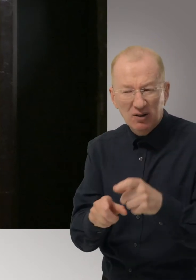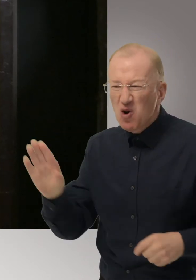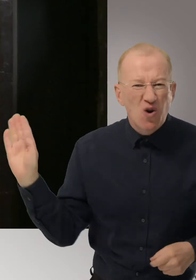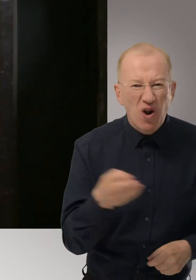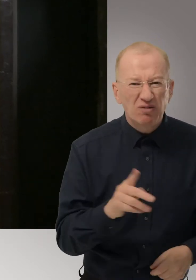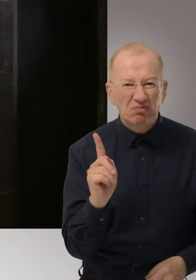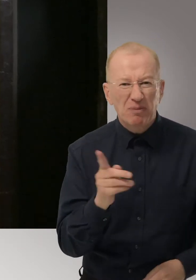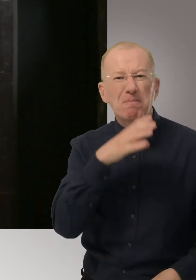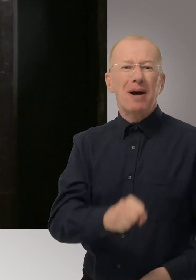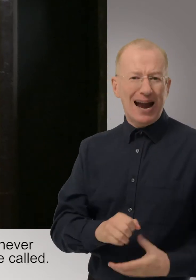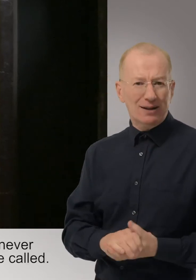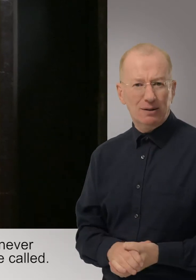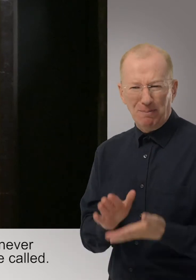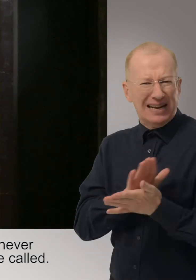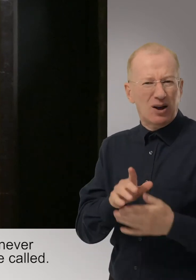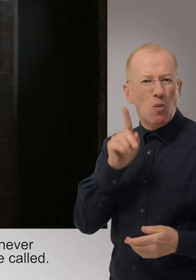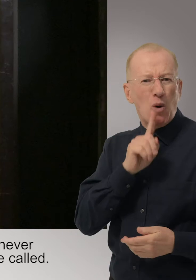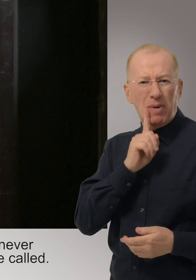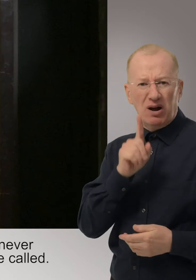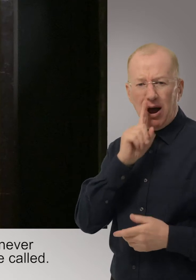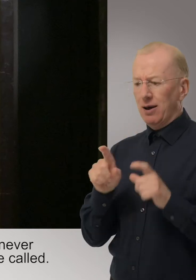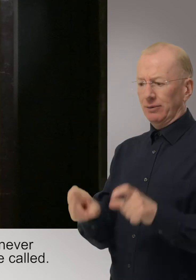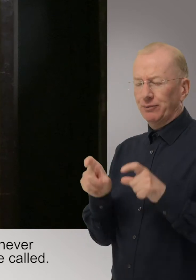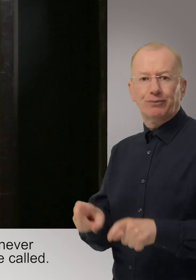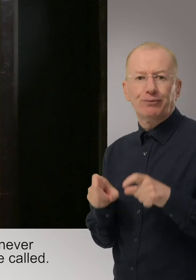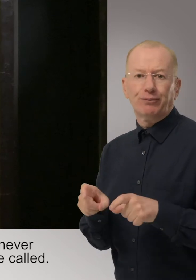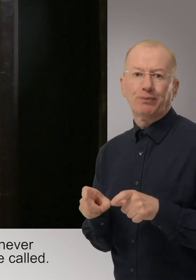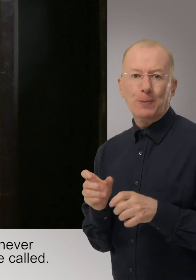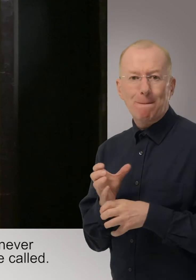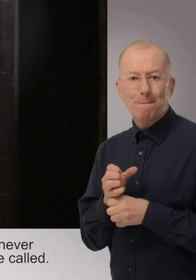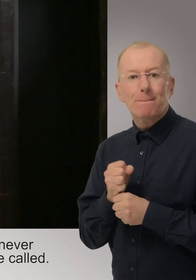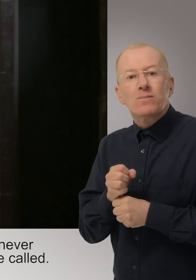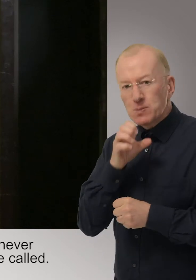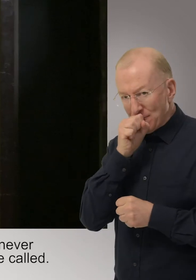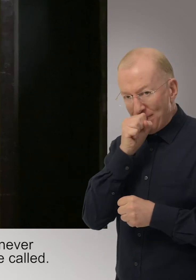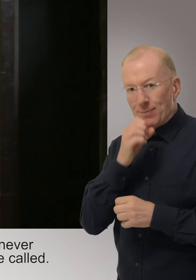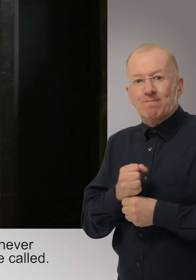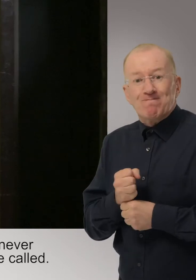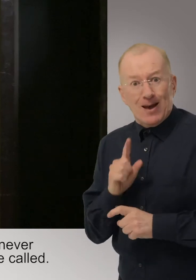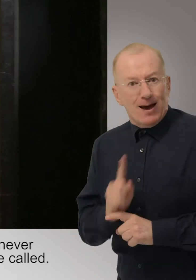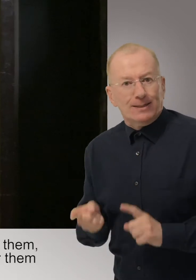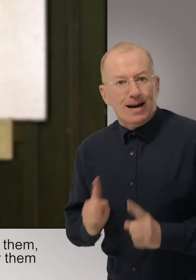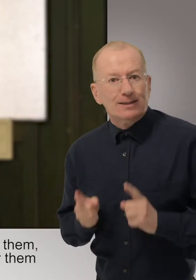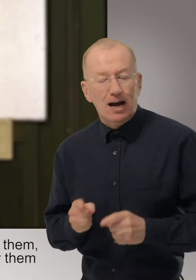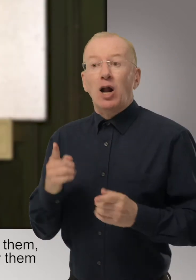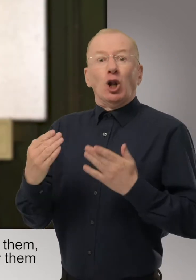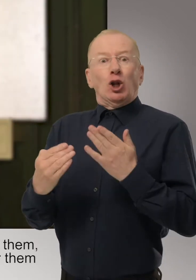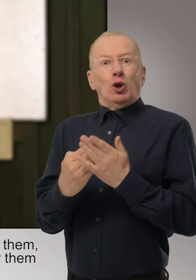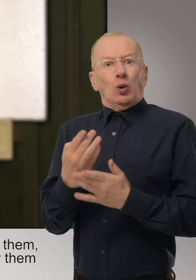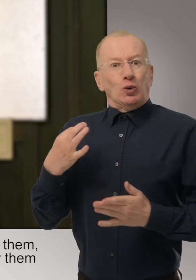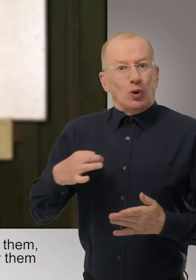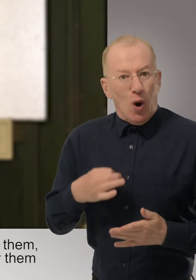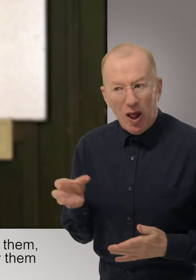all men. Sadly, our many female visitors could never tarry for any length of time in case nature called.